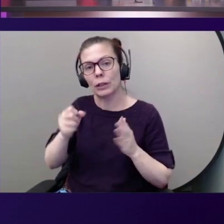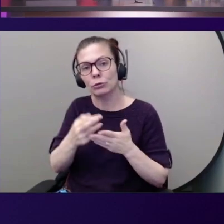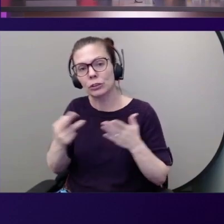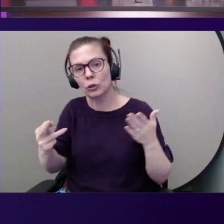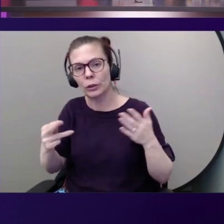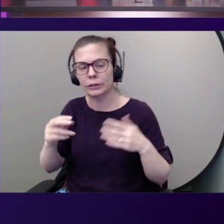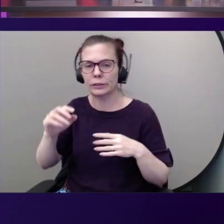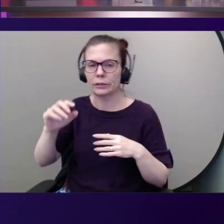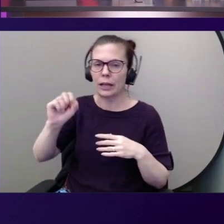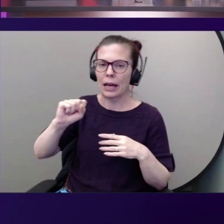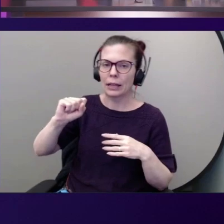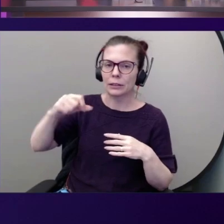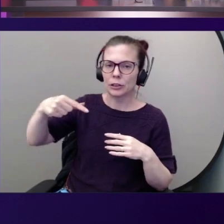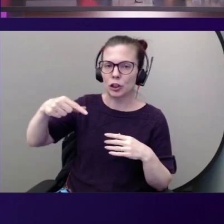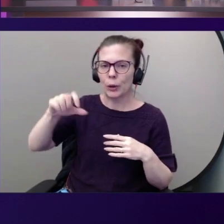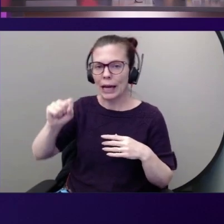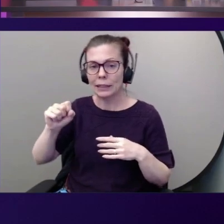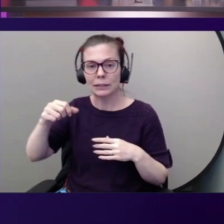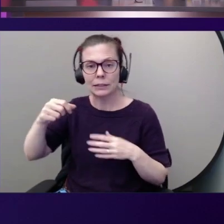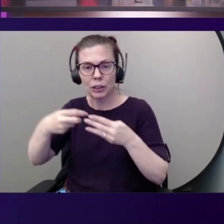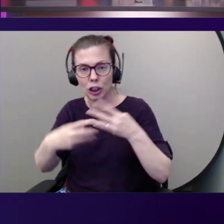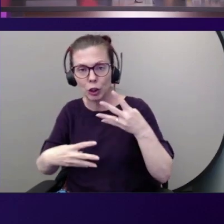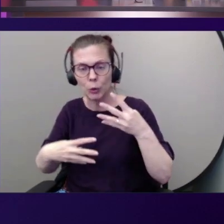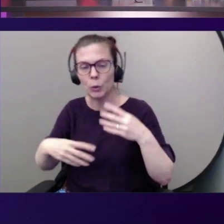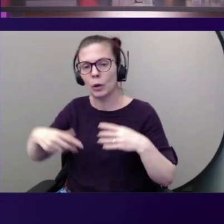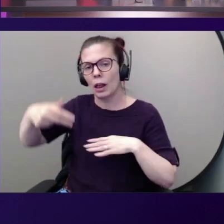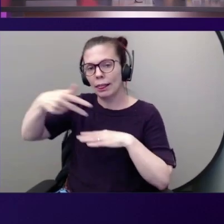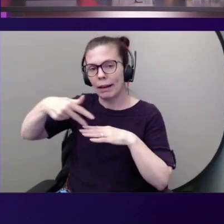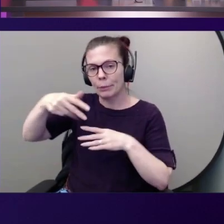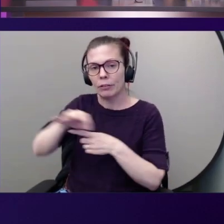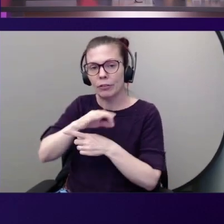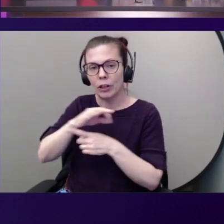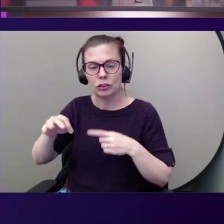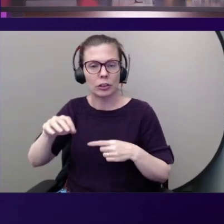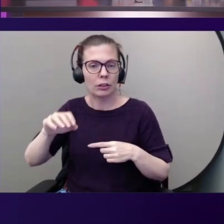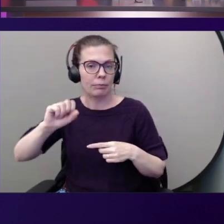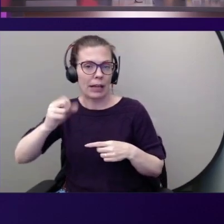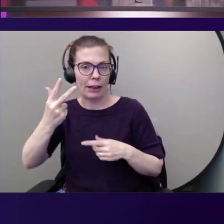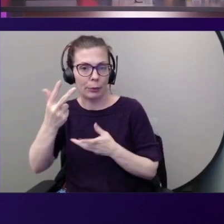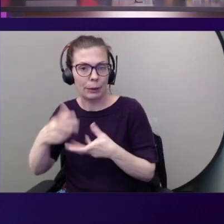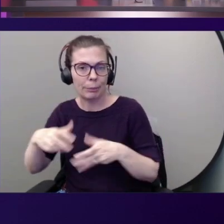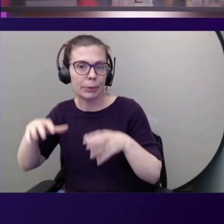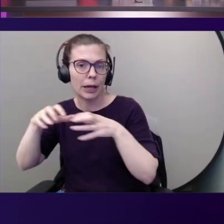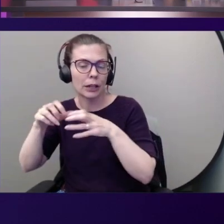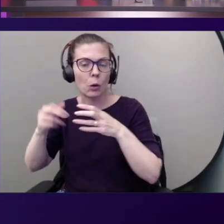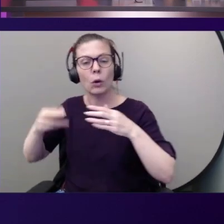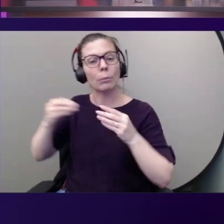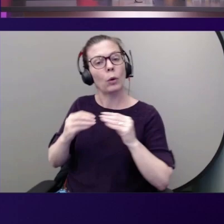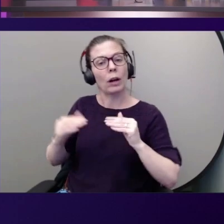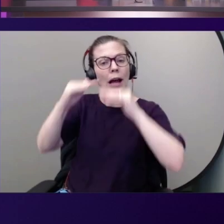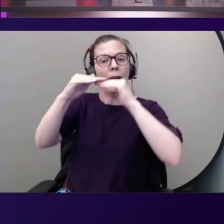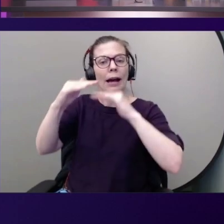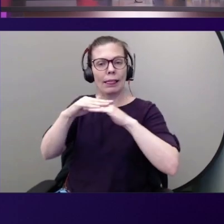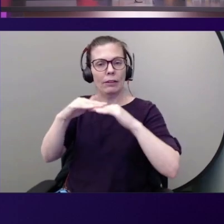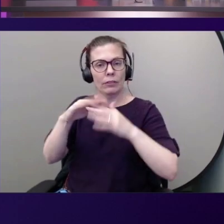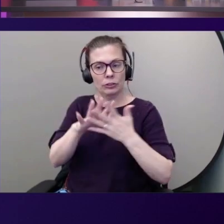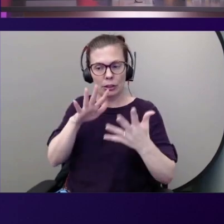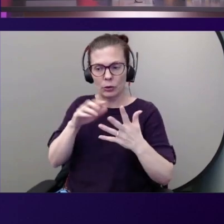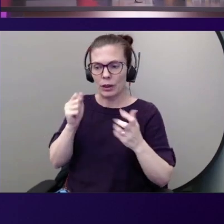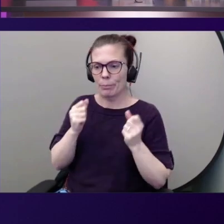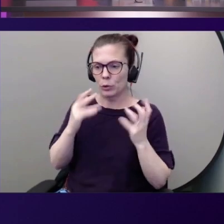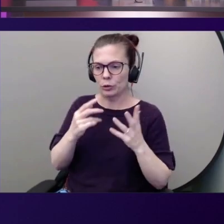queue, a Lambda function, or an S3 bucket. Or it can be a higher level abstraction consisting of multiple related